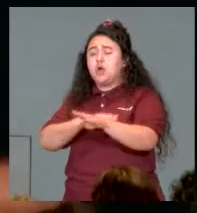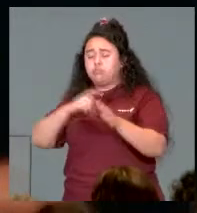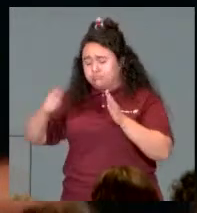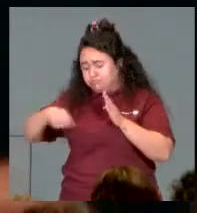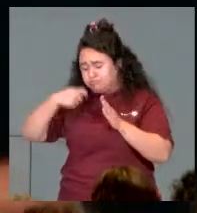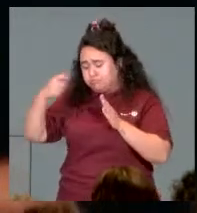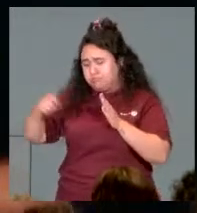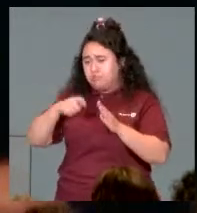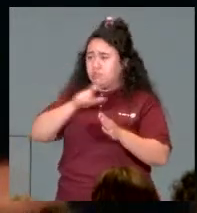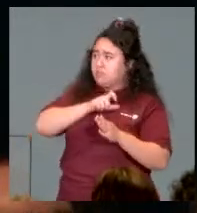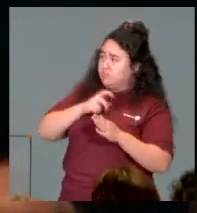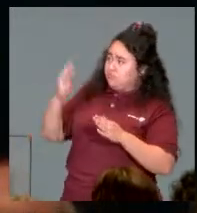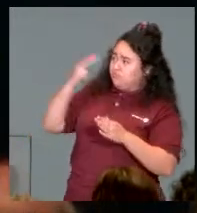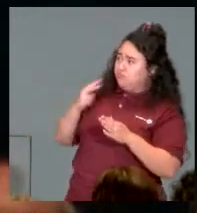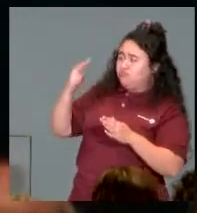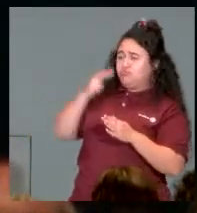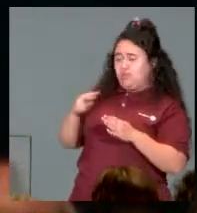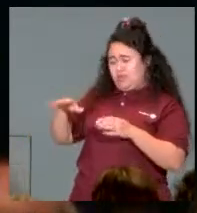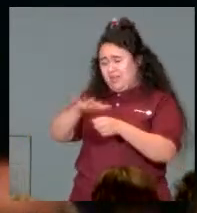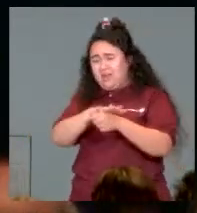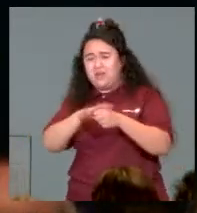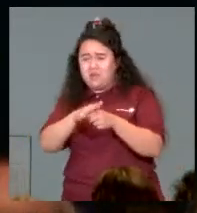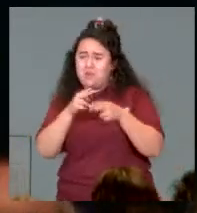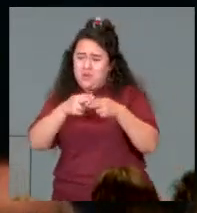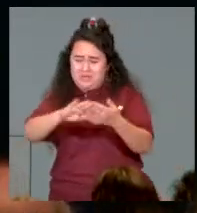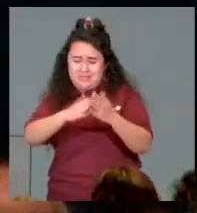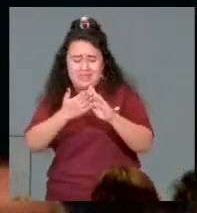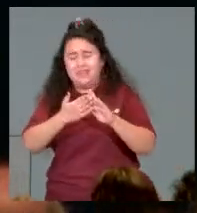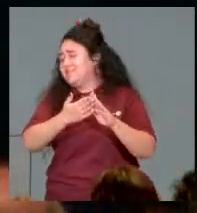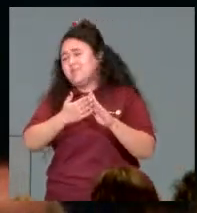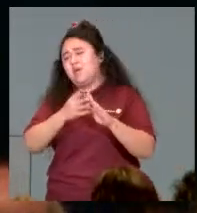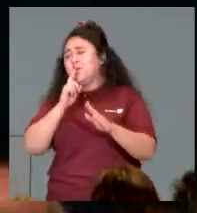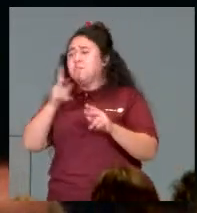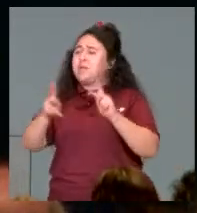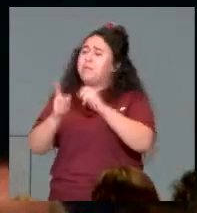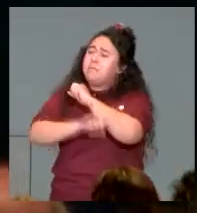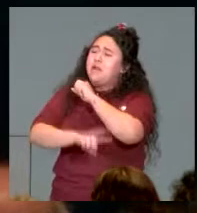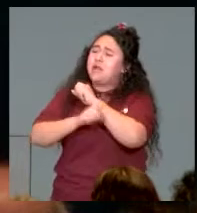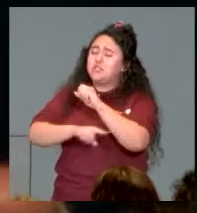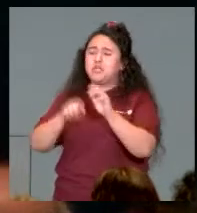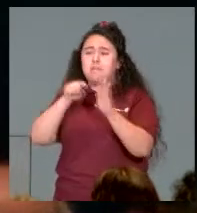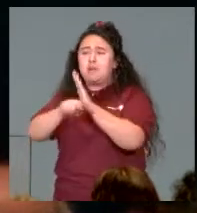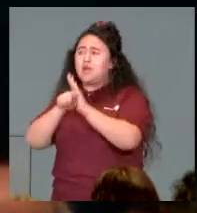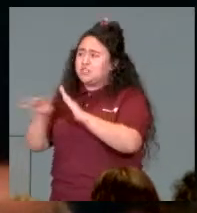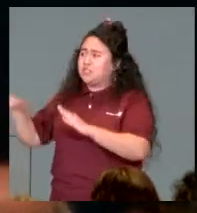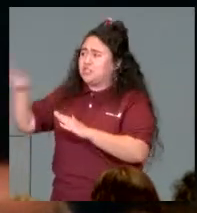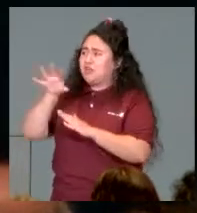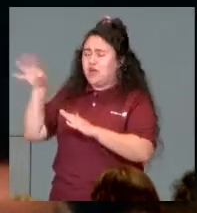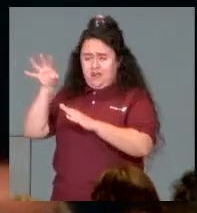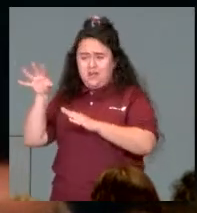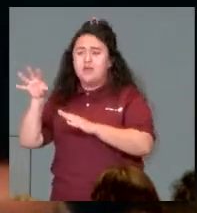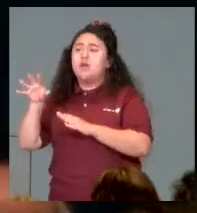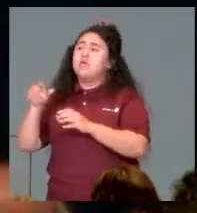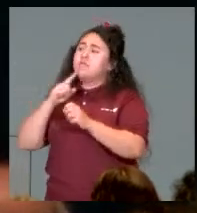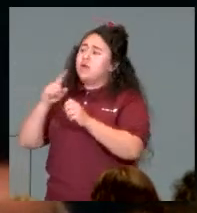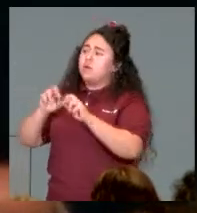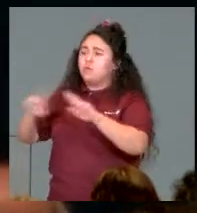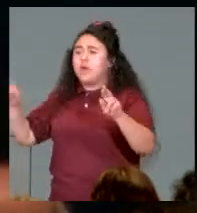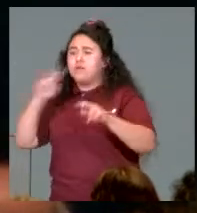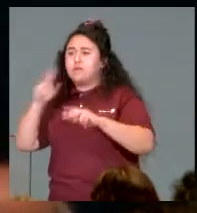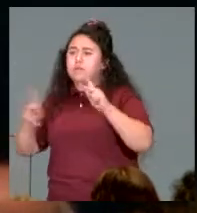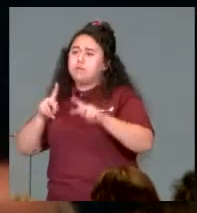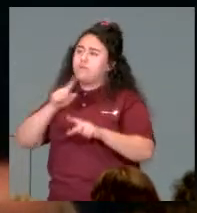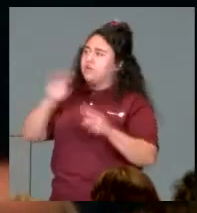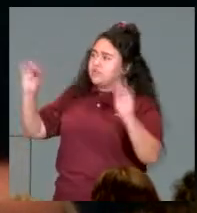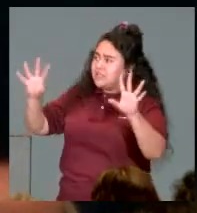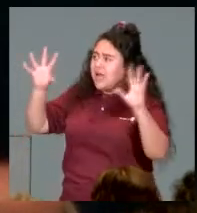state candy dispenser you all call a neighborhood. No set of manners goes unpunished. Never mind a murderer's insomnia or the tea kettle preparing everyone for police sirens.